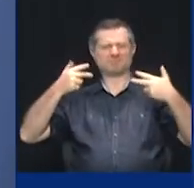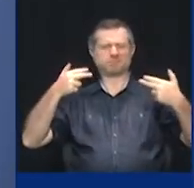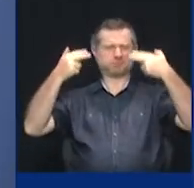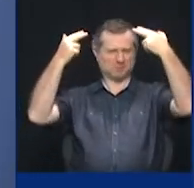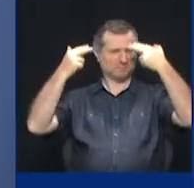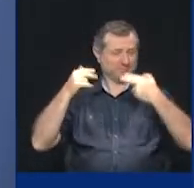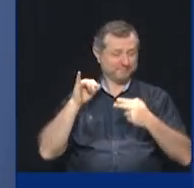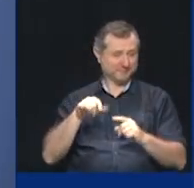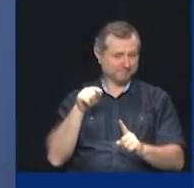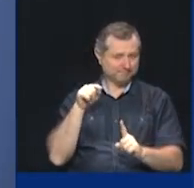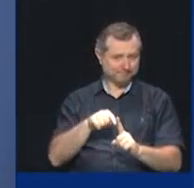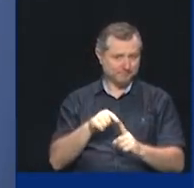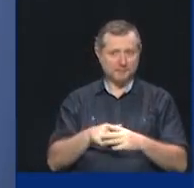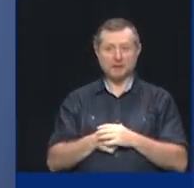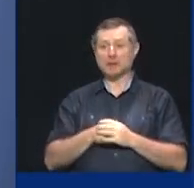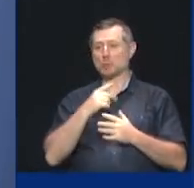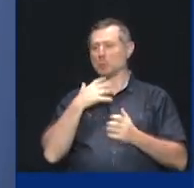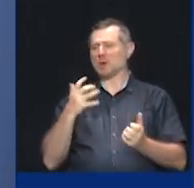Let's talk about it.